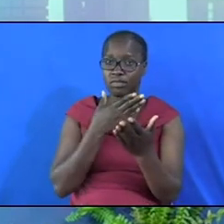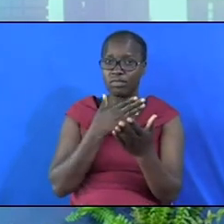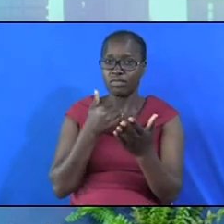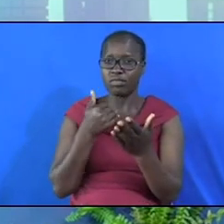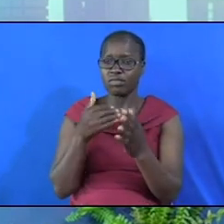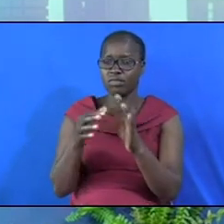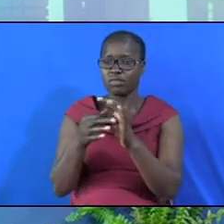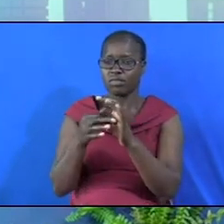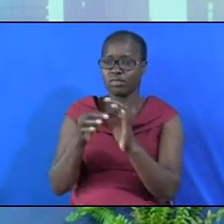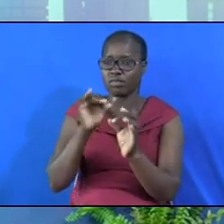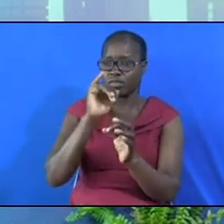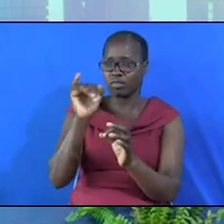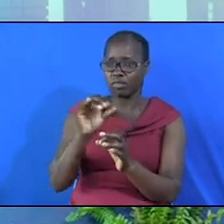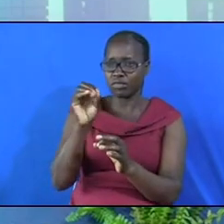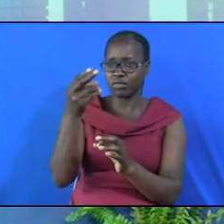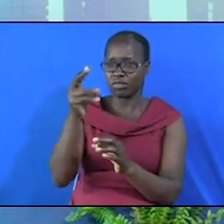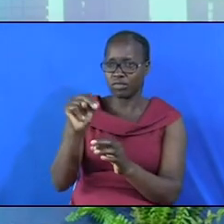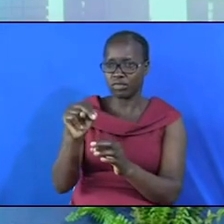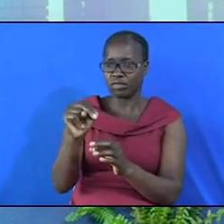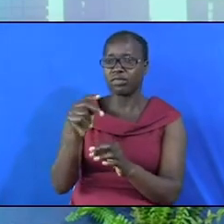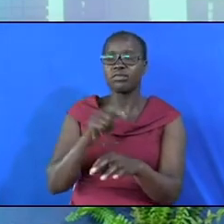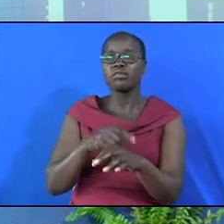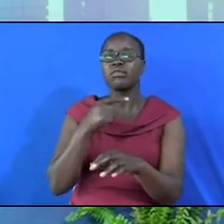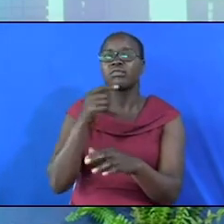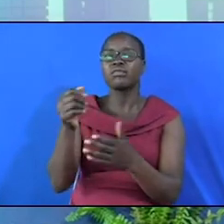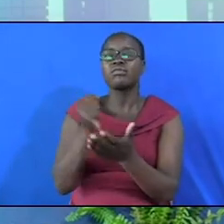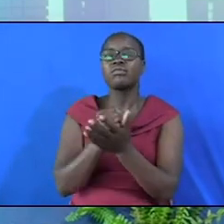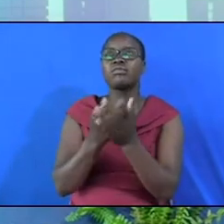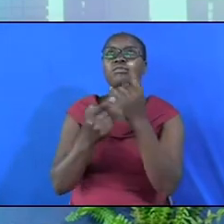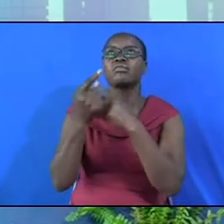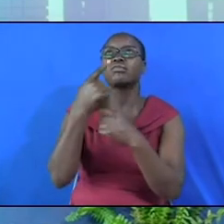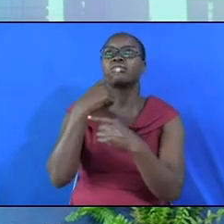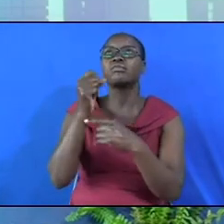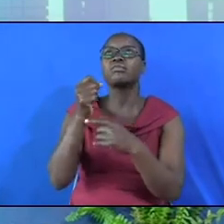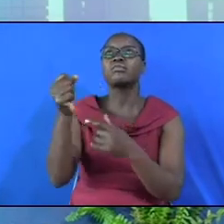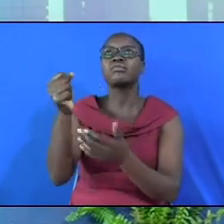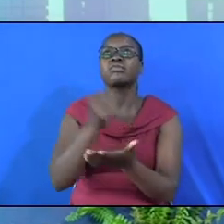John the Revelator in saying, amen, come so, amen.